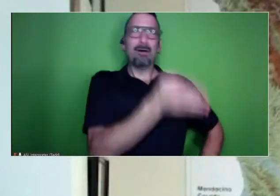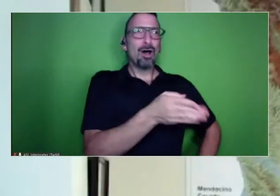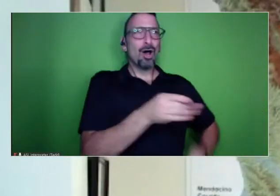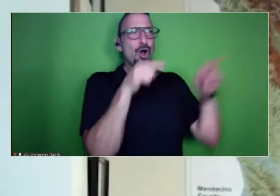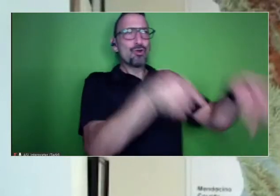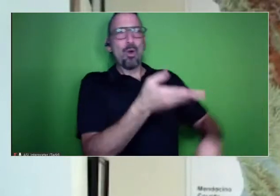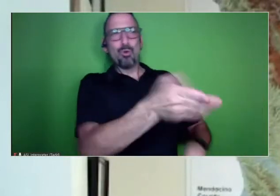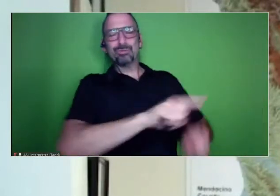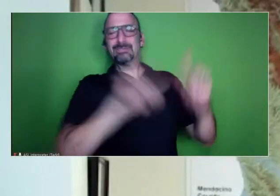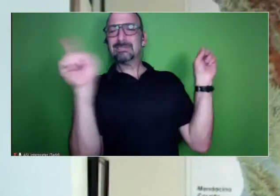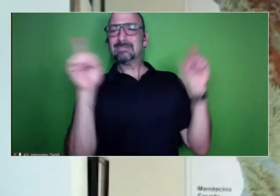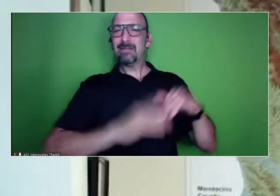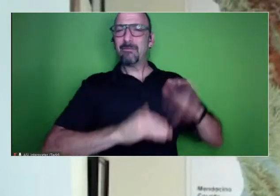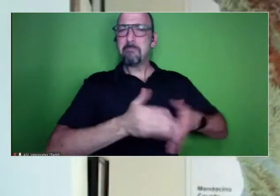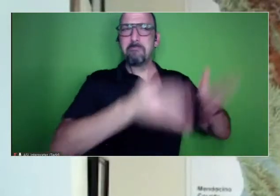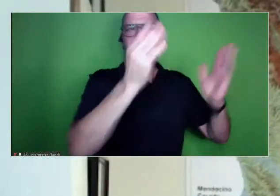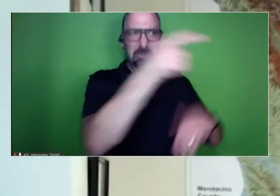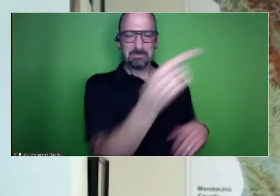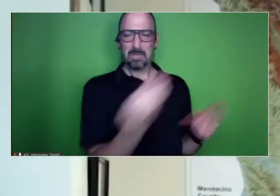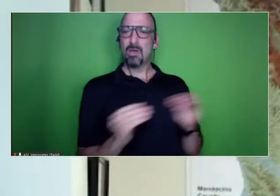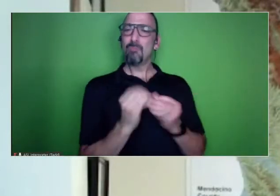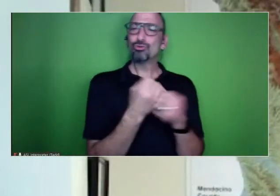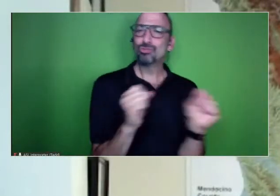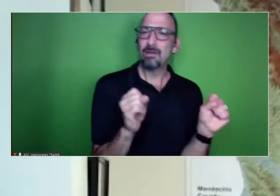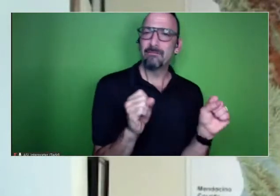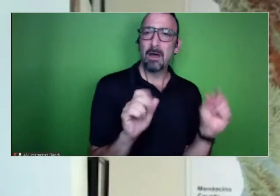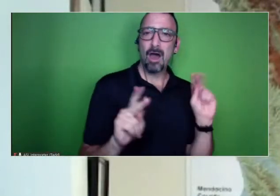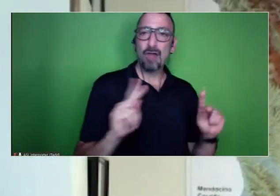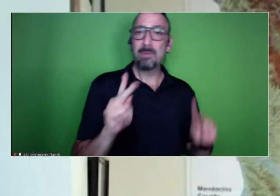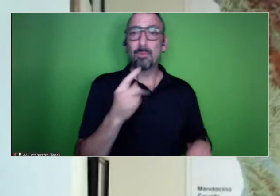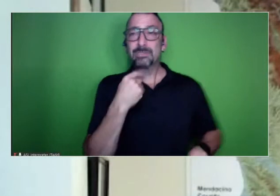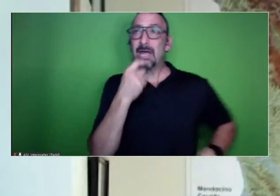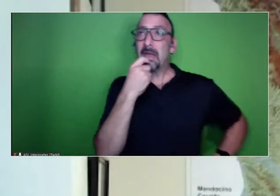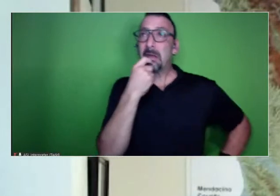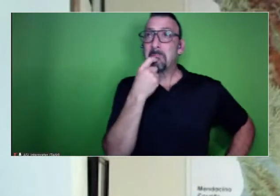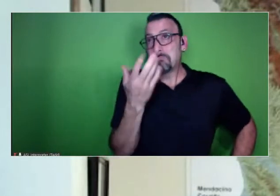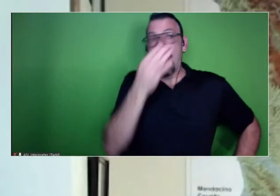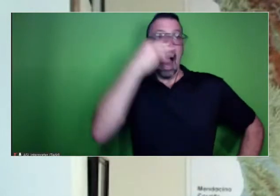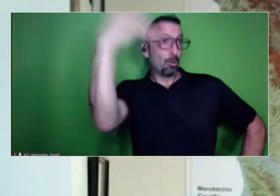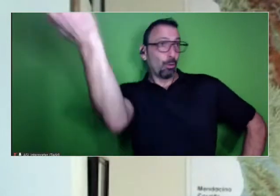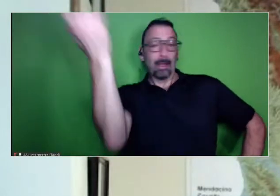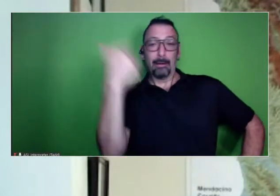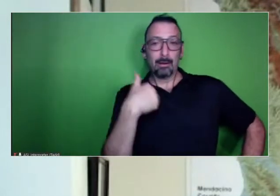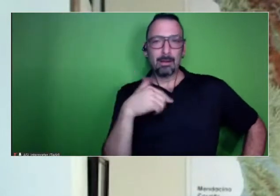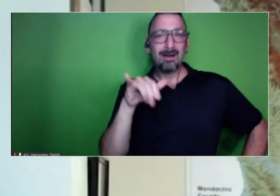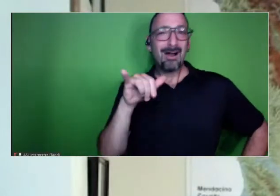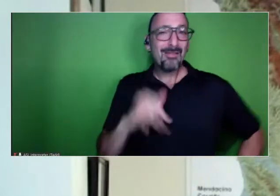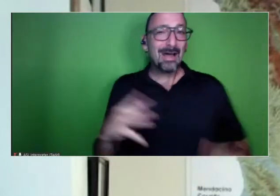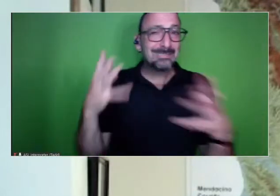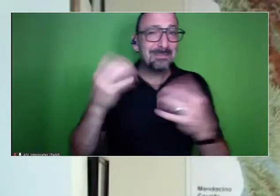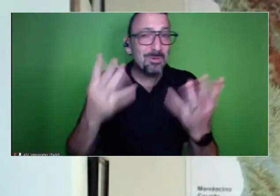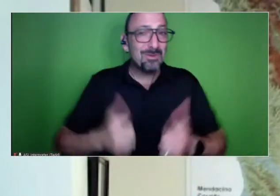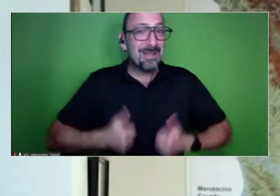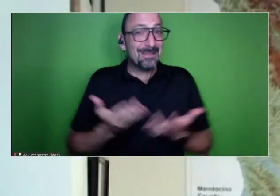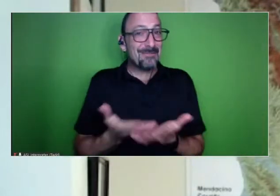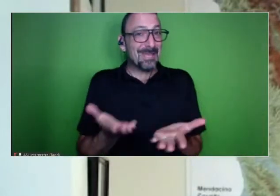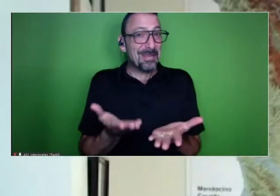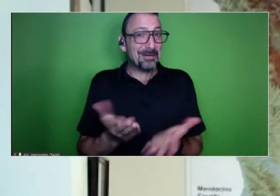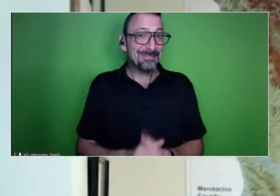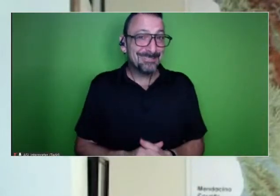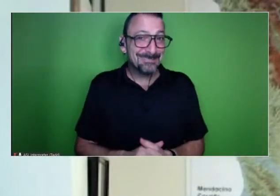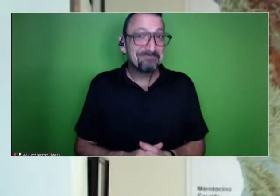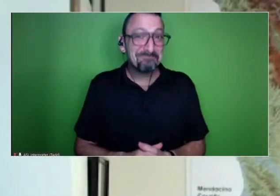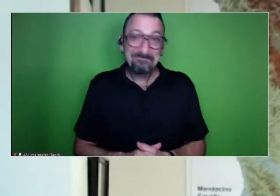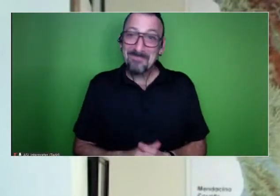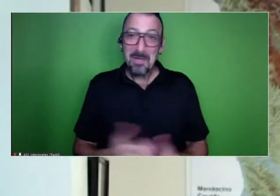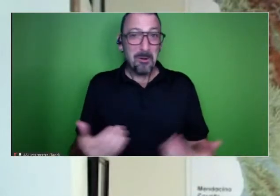can find another place and it's safer. And others will say, I really don't care. And that's the beauty of living in our community. We come in all